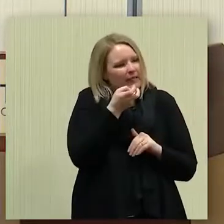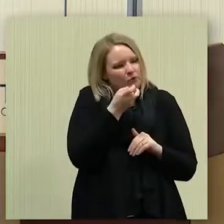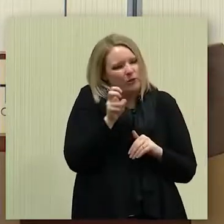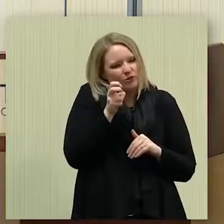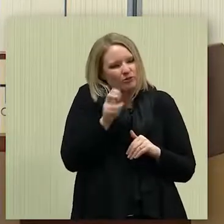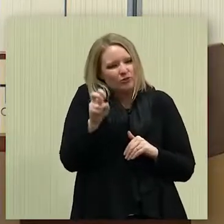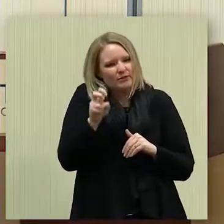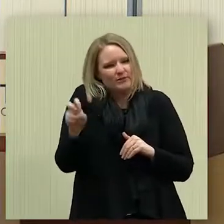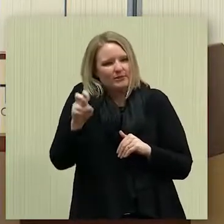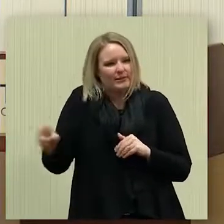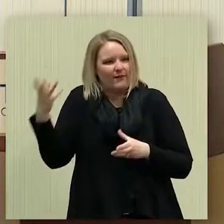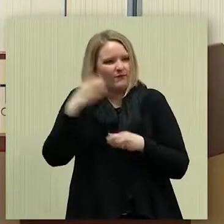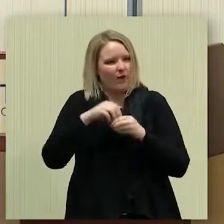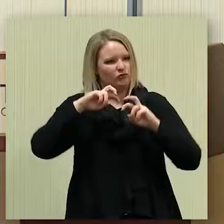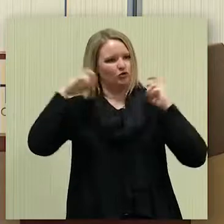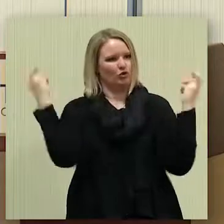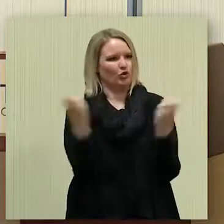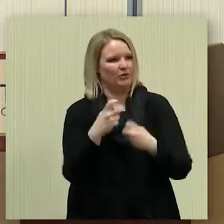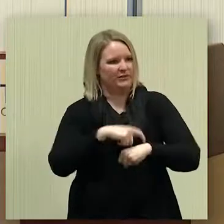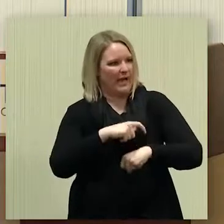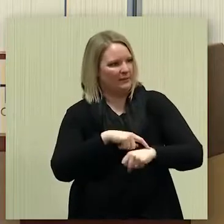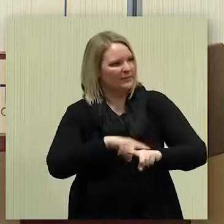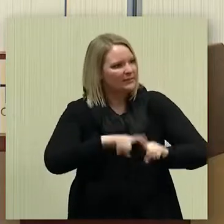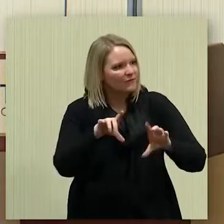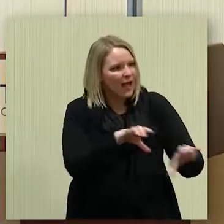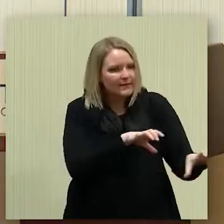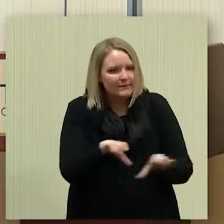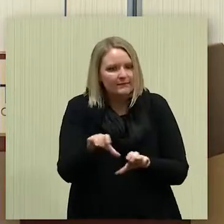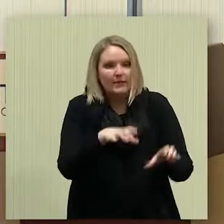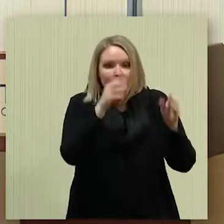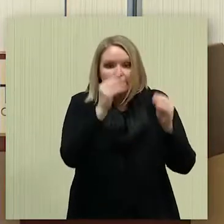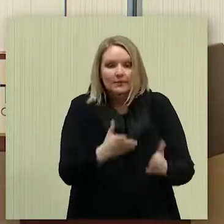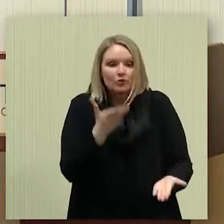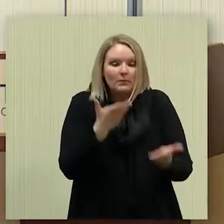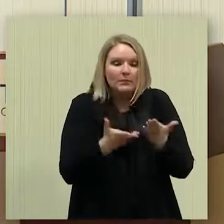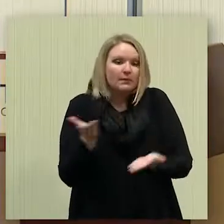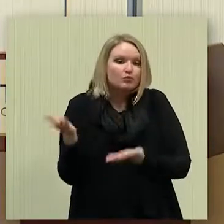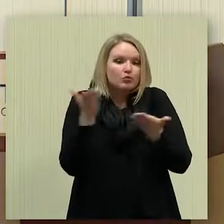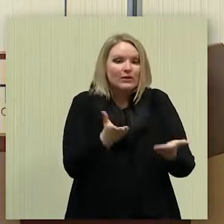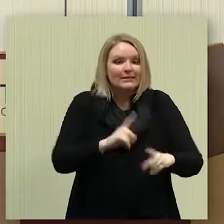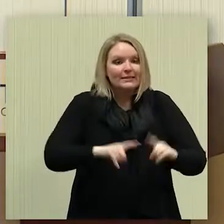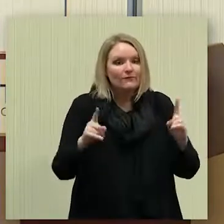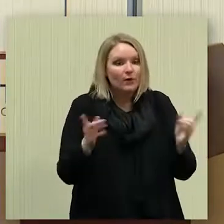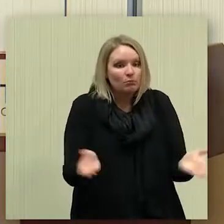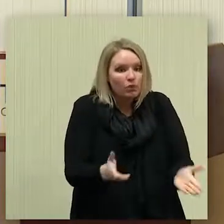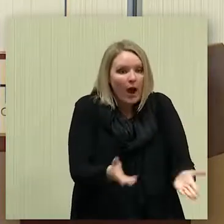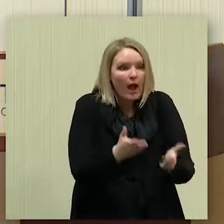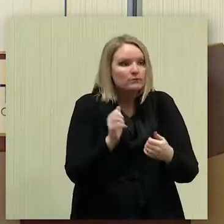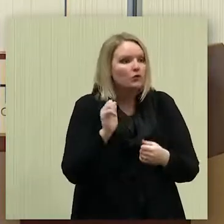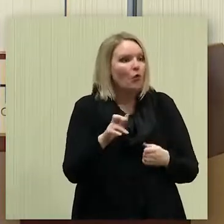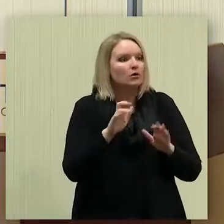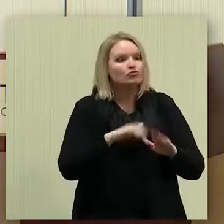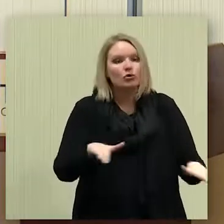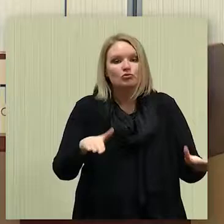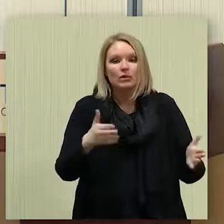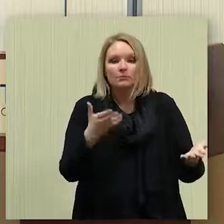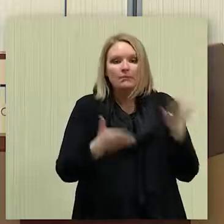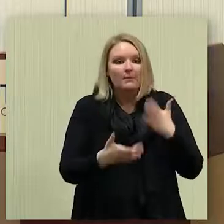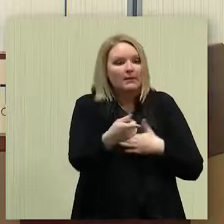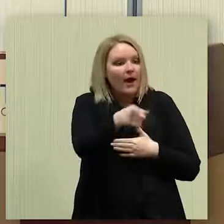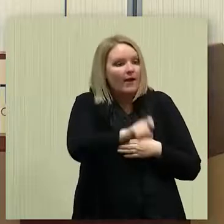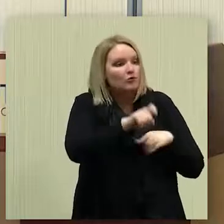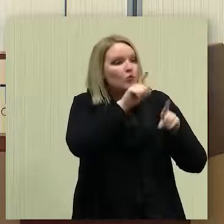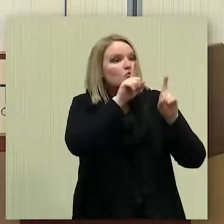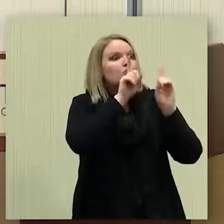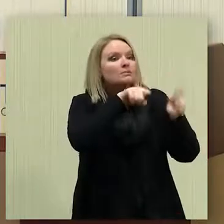transition involved in it. It's a different activity. The teacher may or may not be bringing different prompts. Children may or may not be asked to